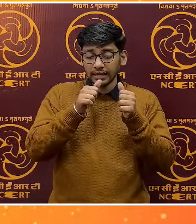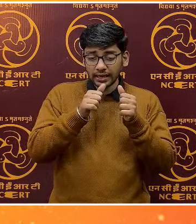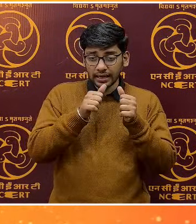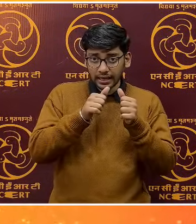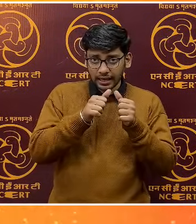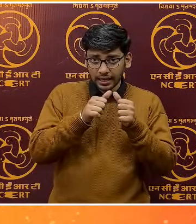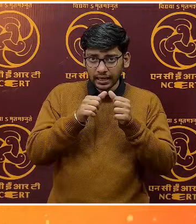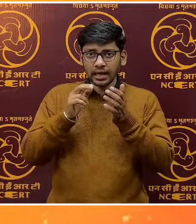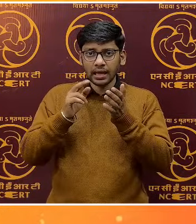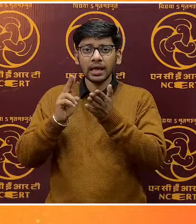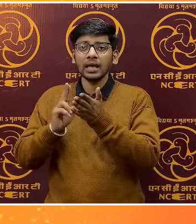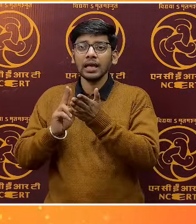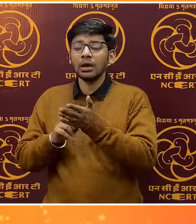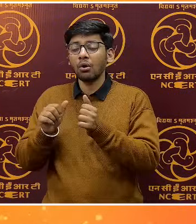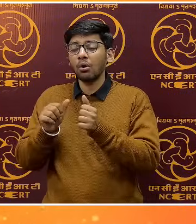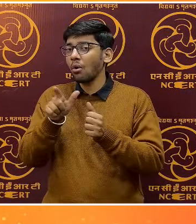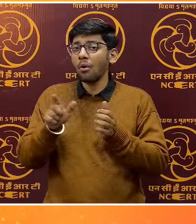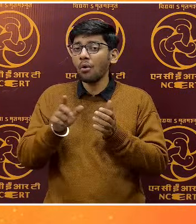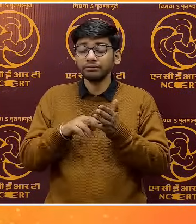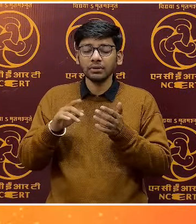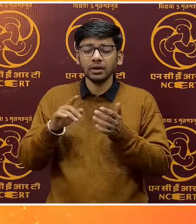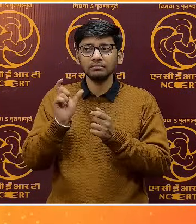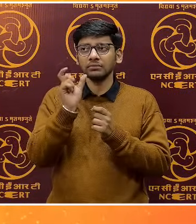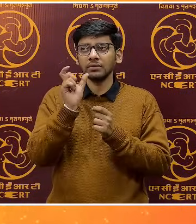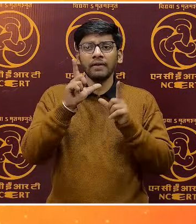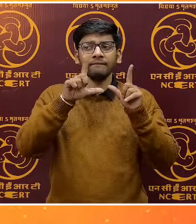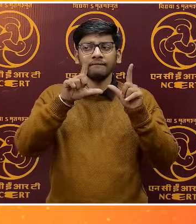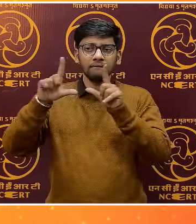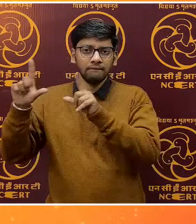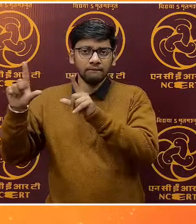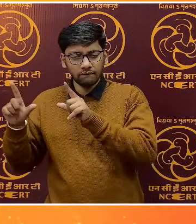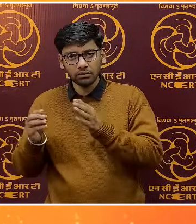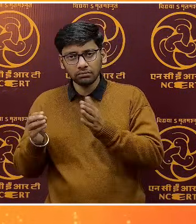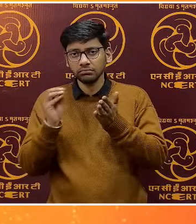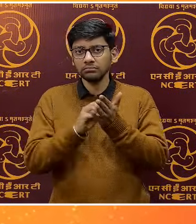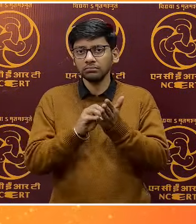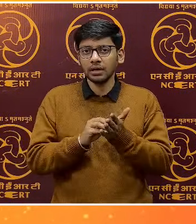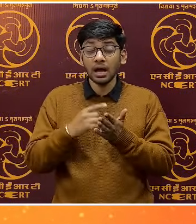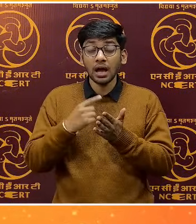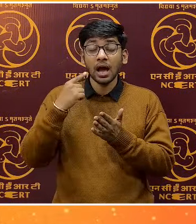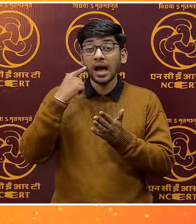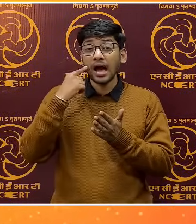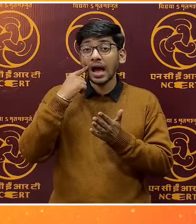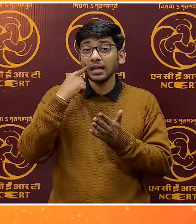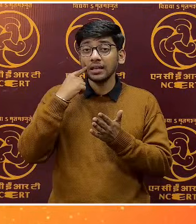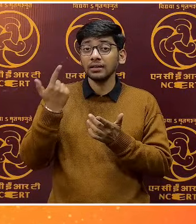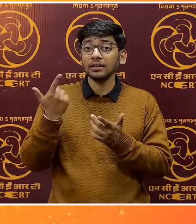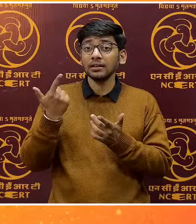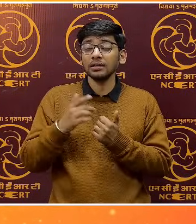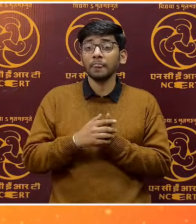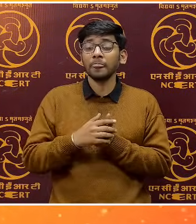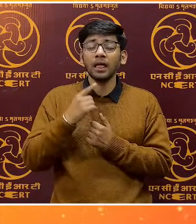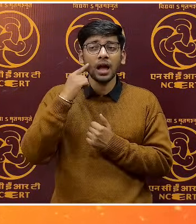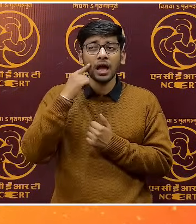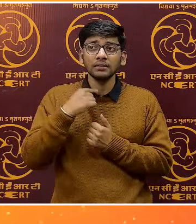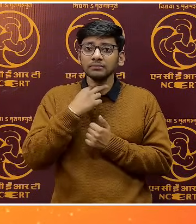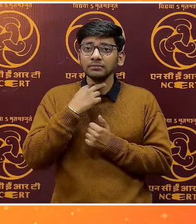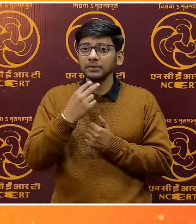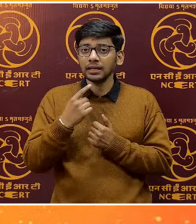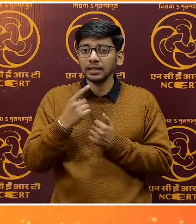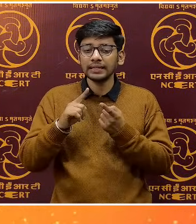M, all these emojis are given. All right, if I can see I, the sound of I is